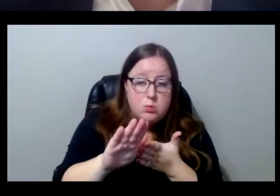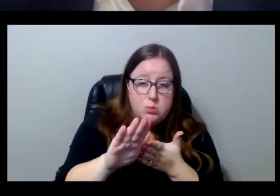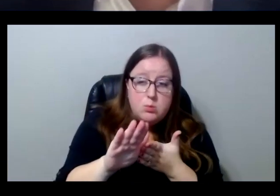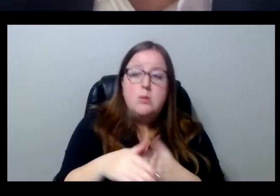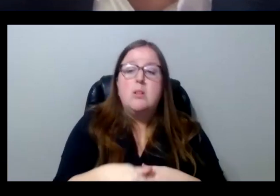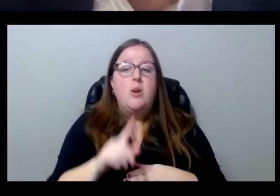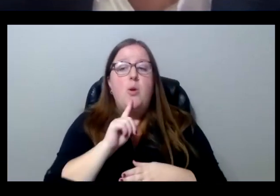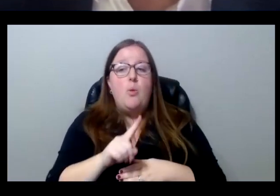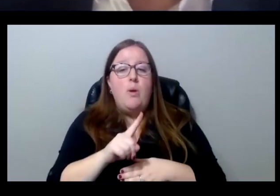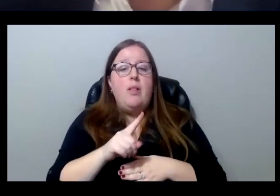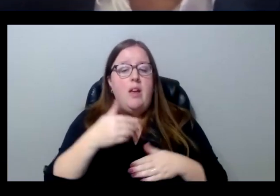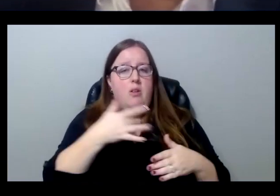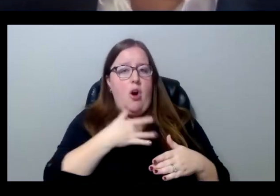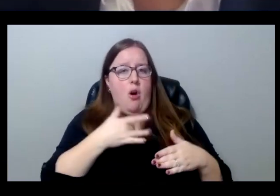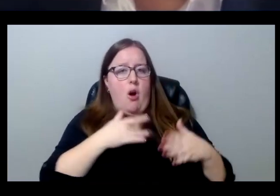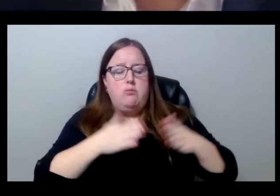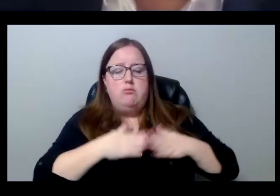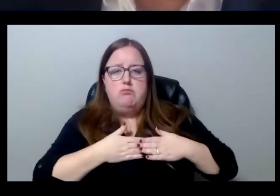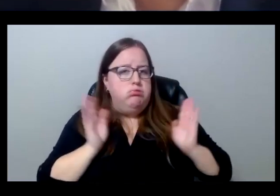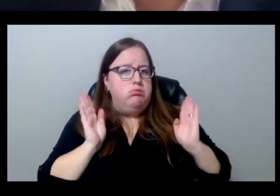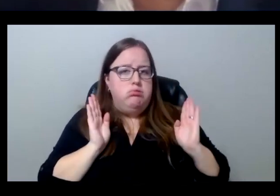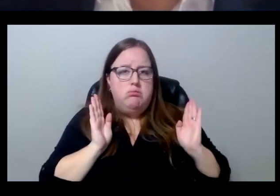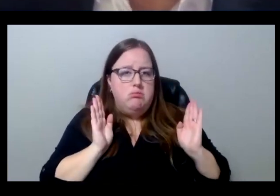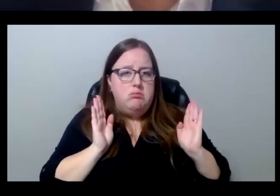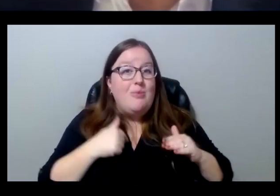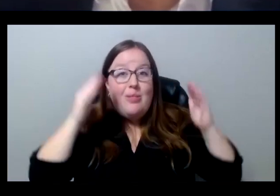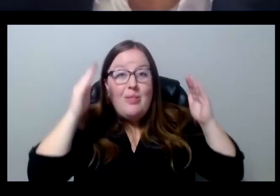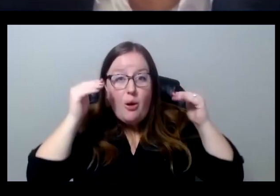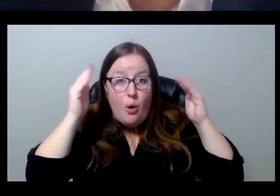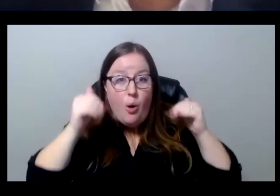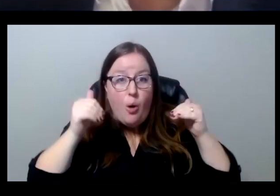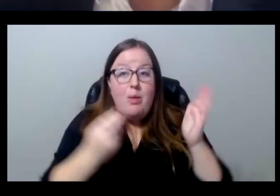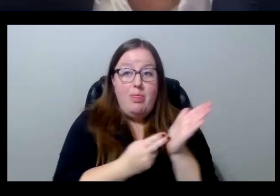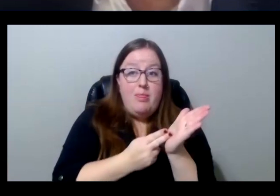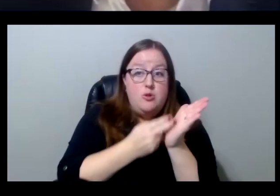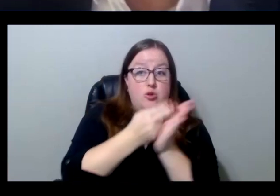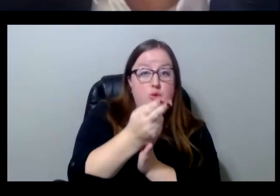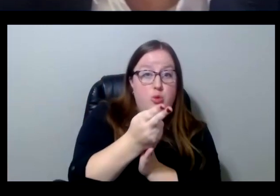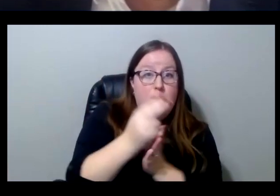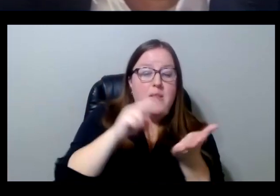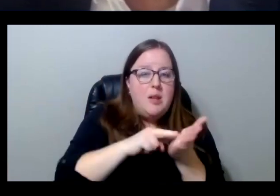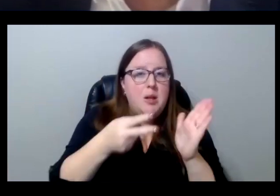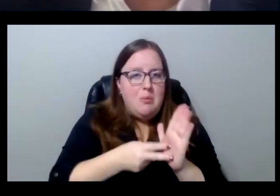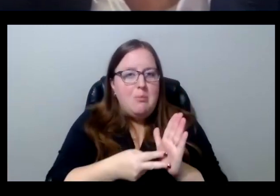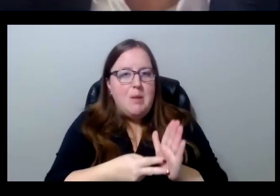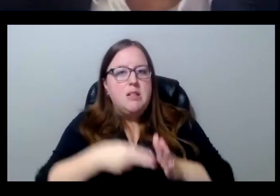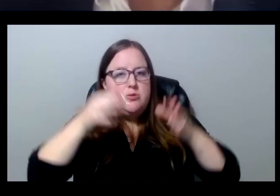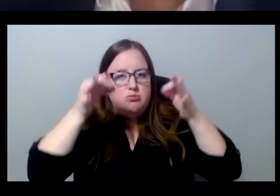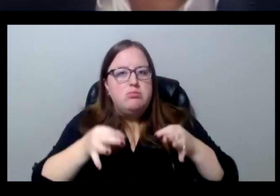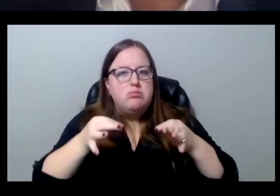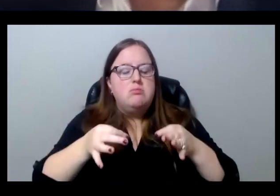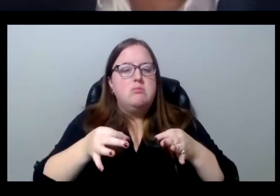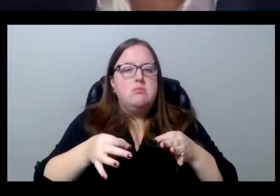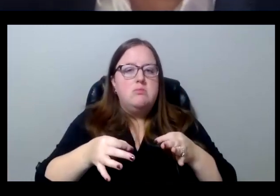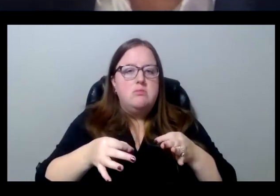of Omarska. One knew if one was selected to, or anyone